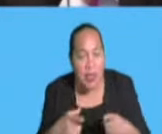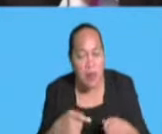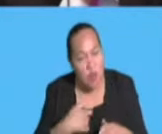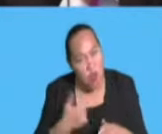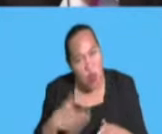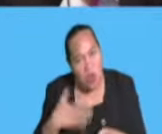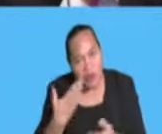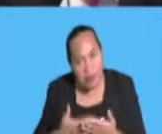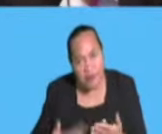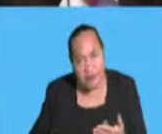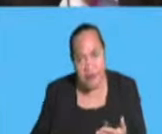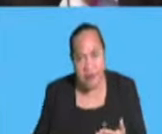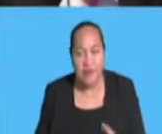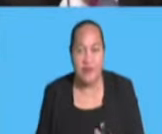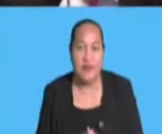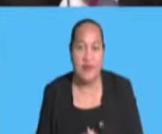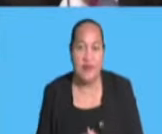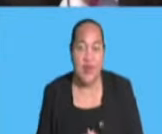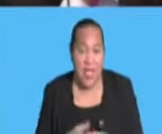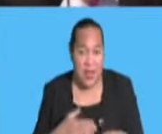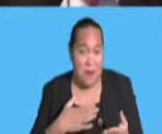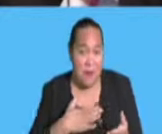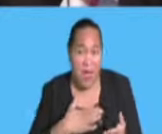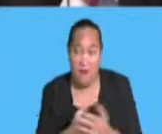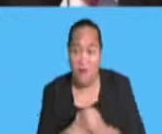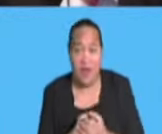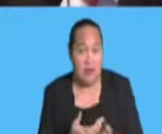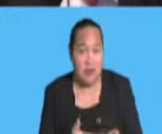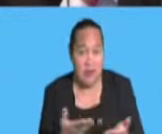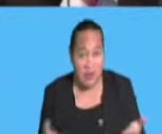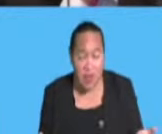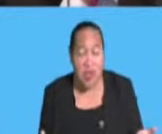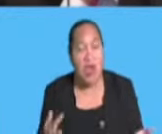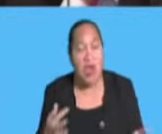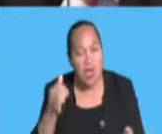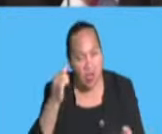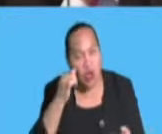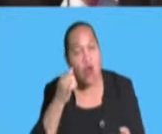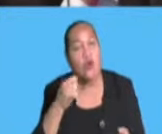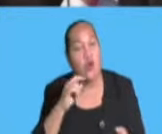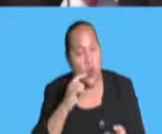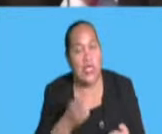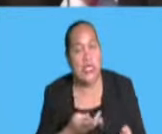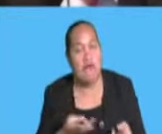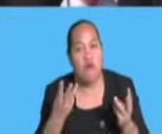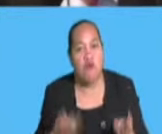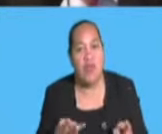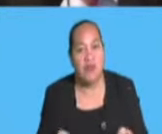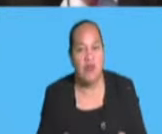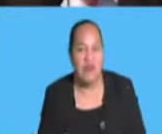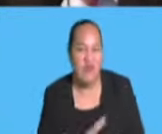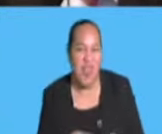earlier, and has added to my colleagues, and it will no doubt to be given additional weight in the address to